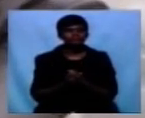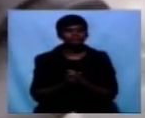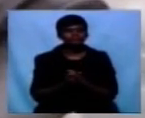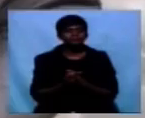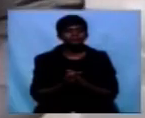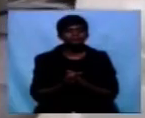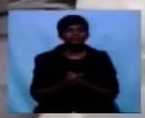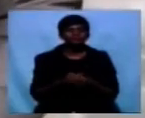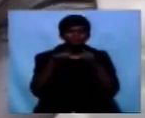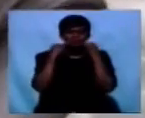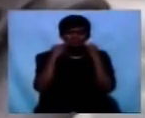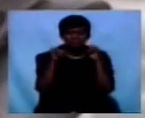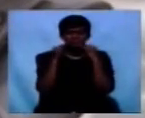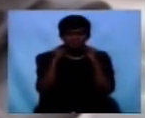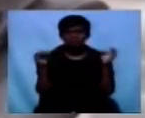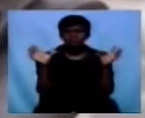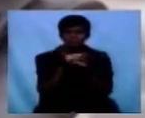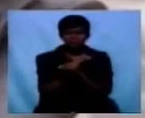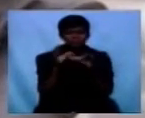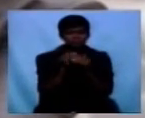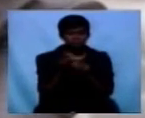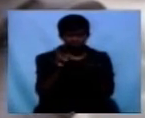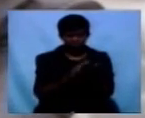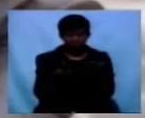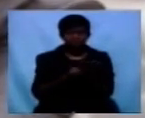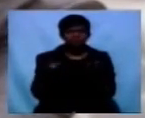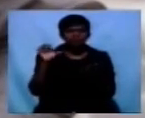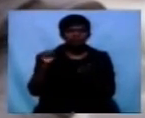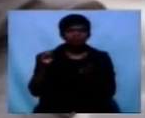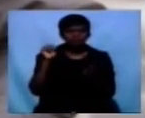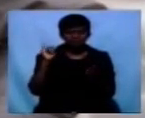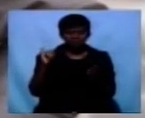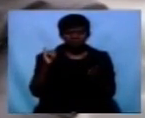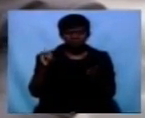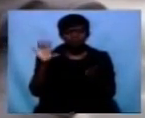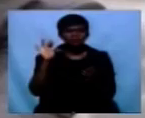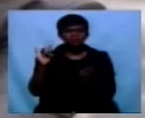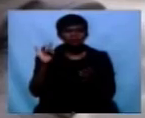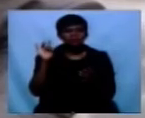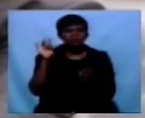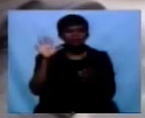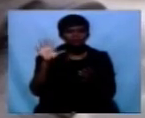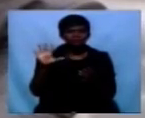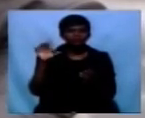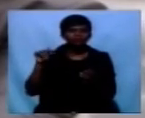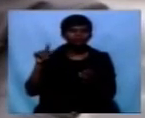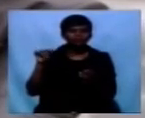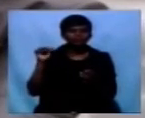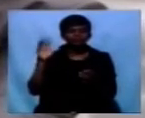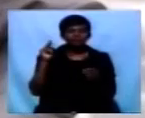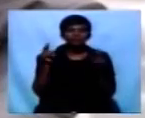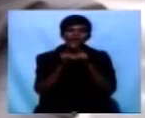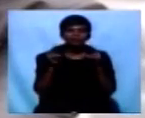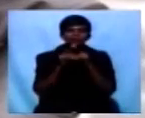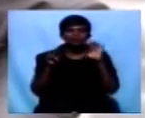a misinformation by the media, because if you read the SI that I signed, SI 85 of 2016, it is very clear,